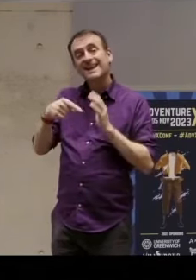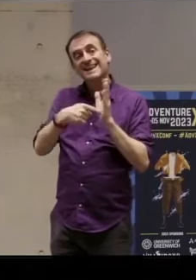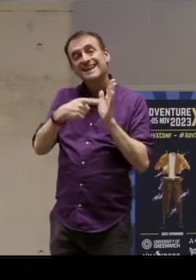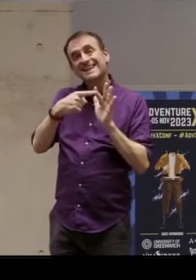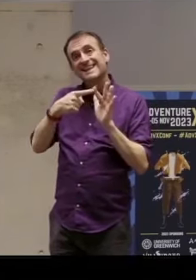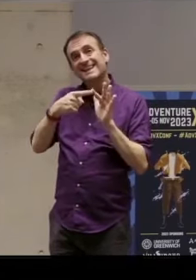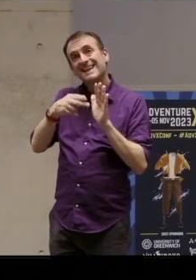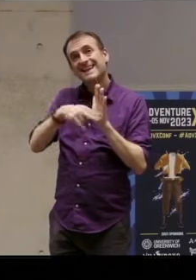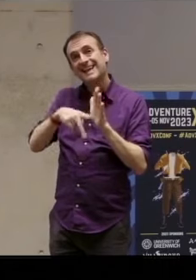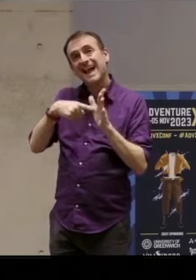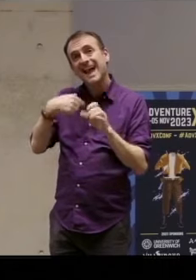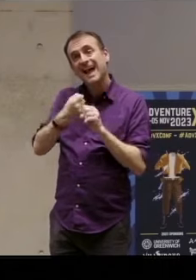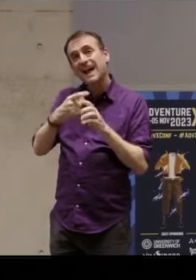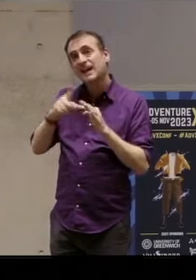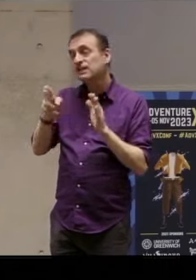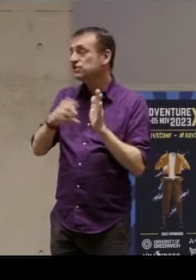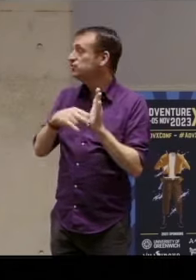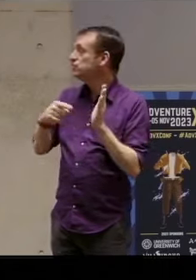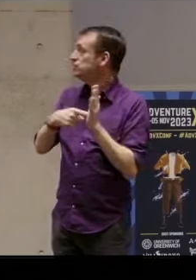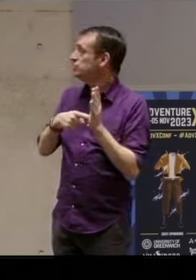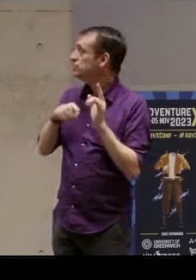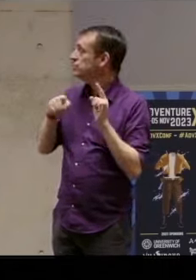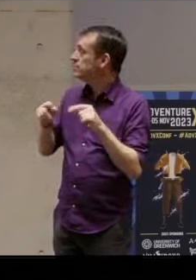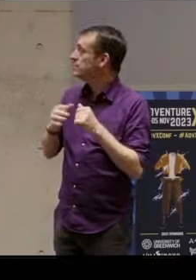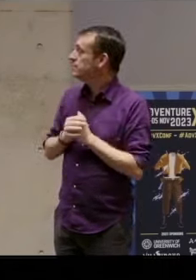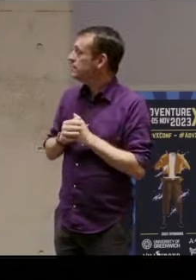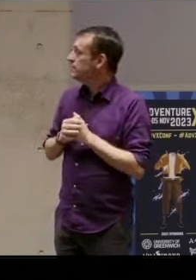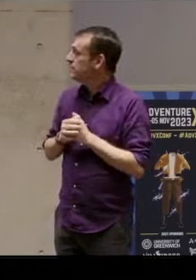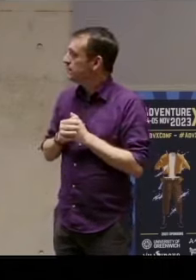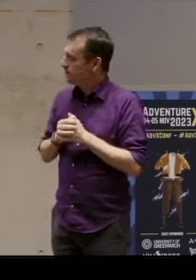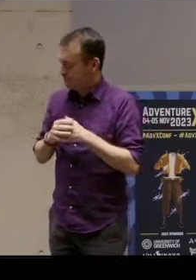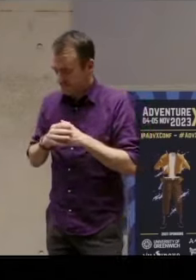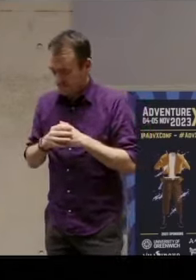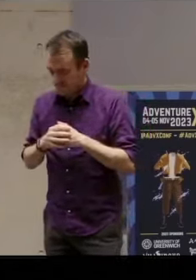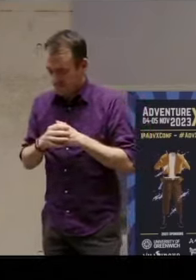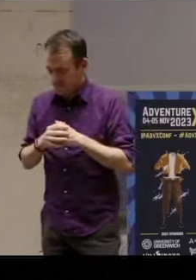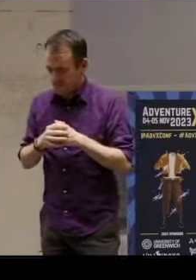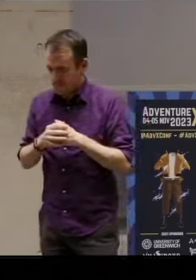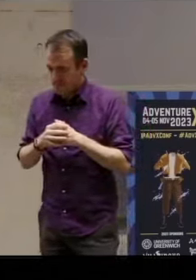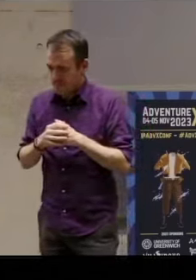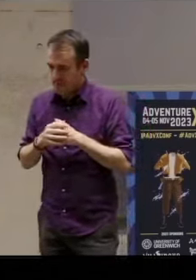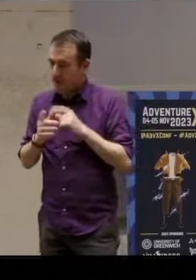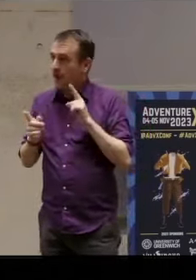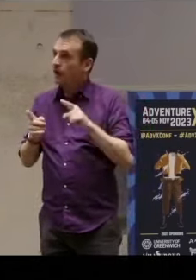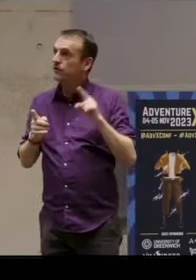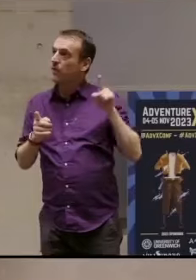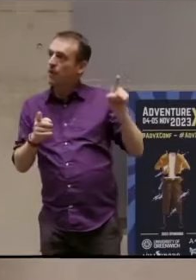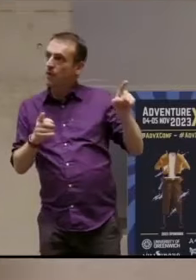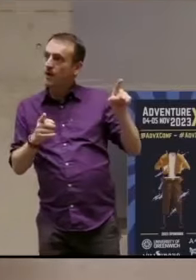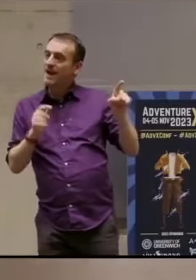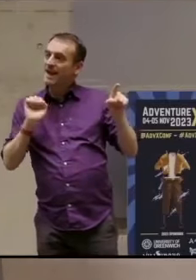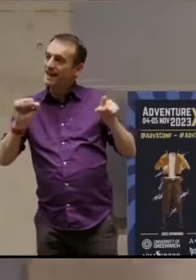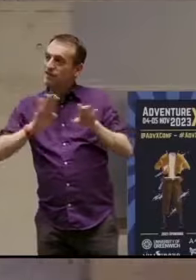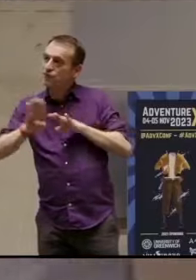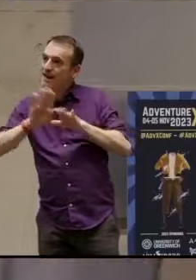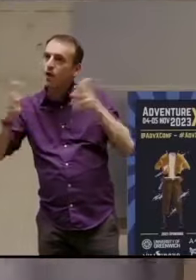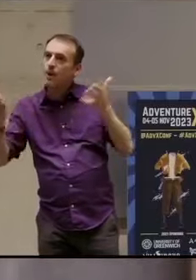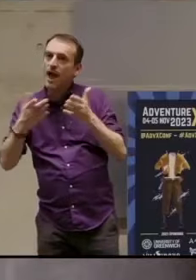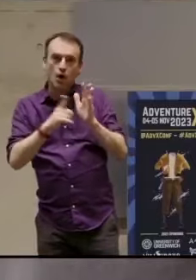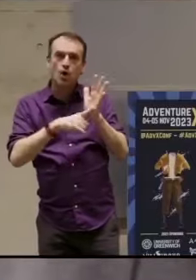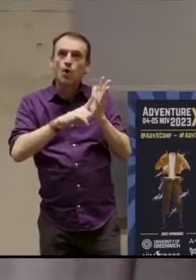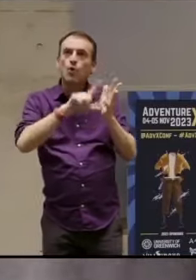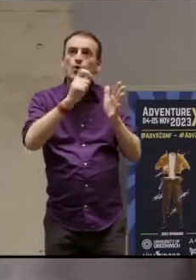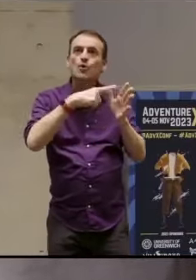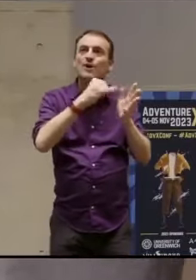Metropolis. With Teen Agent, Adrian and Gregors jumps on the LucasArts train and go full point and click